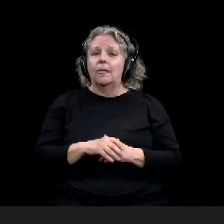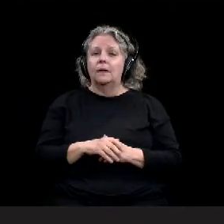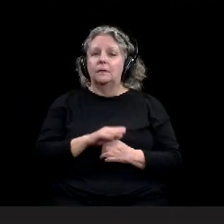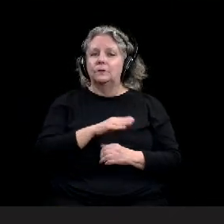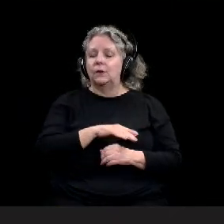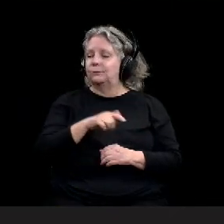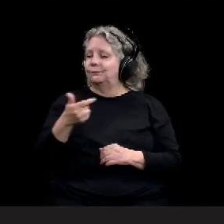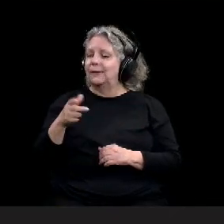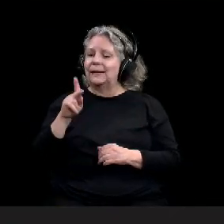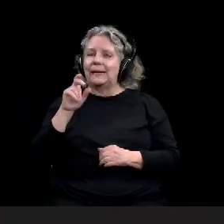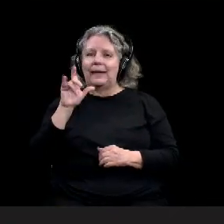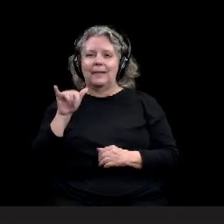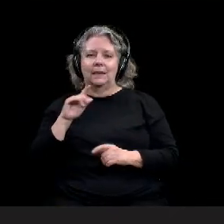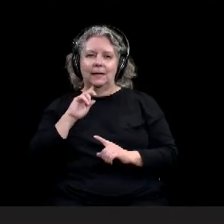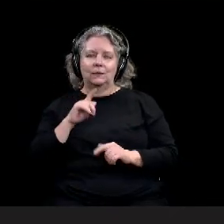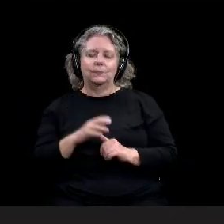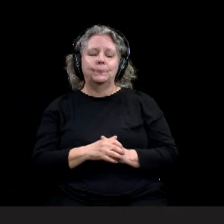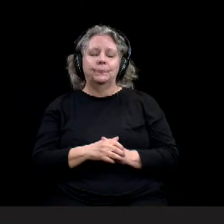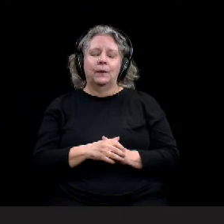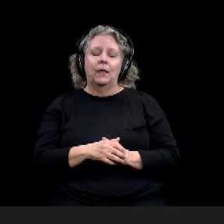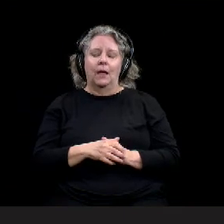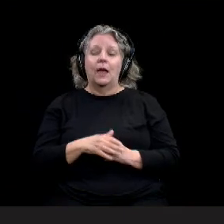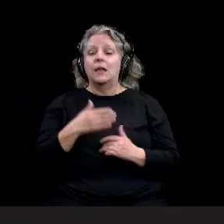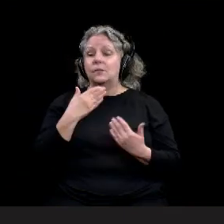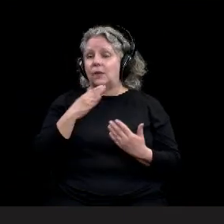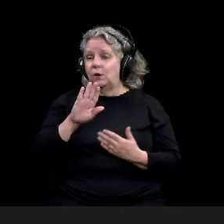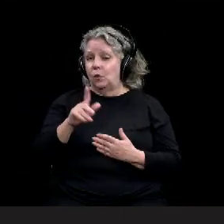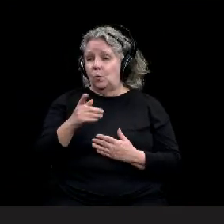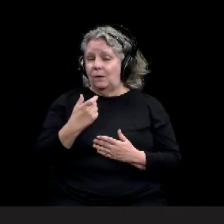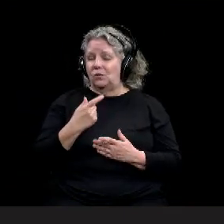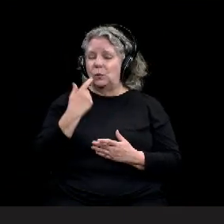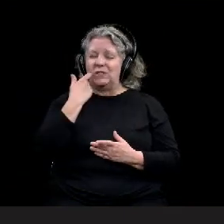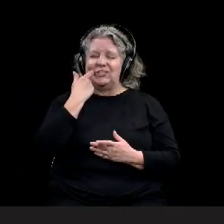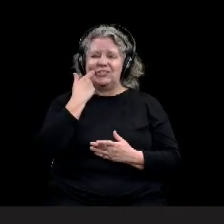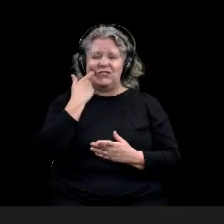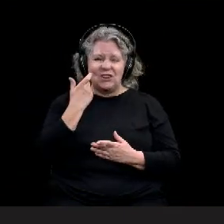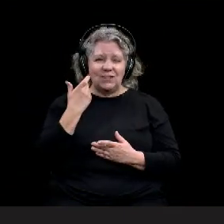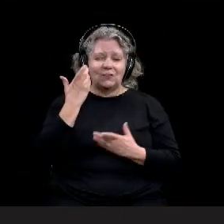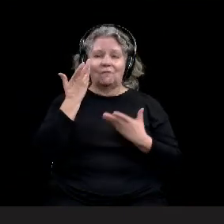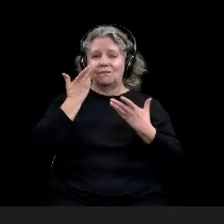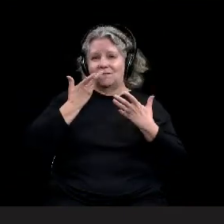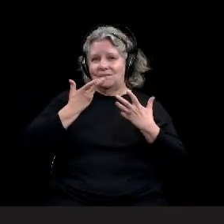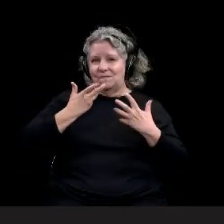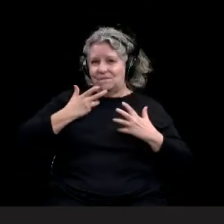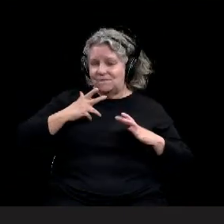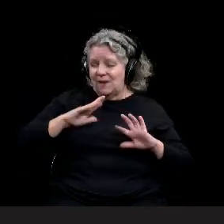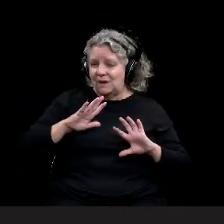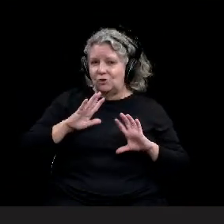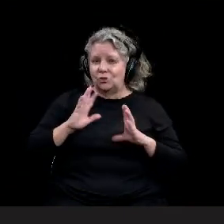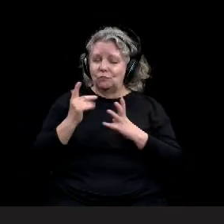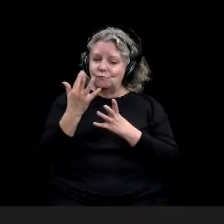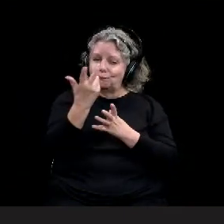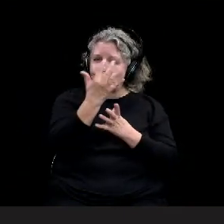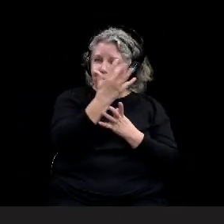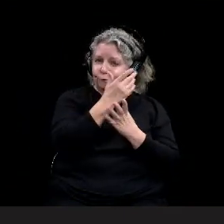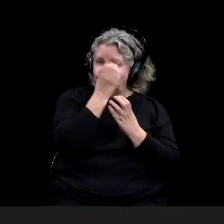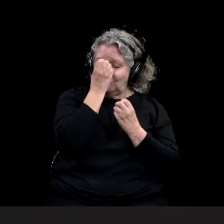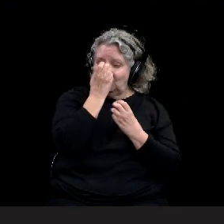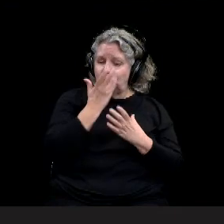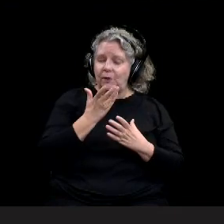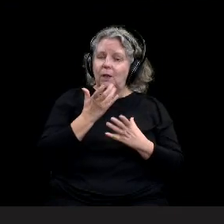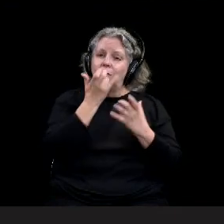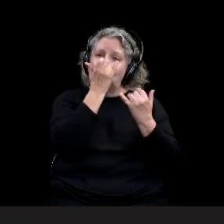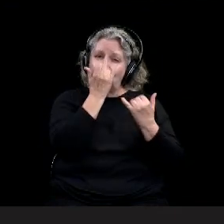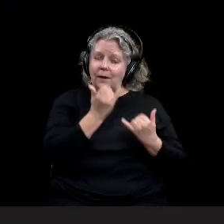up the survey. So at this point, our epidemiologists and health educators are working through the data, cleaning it